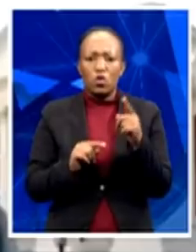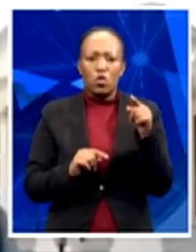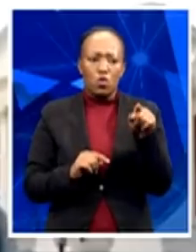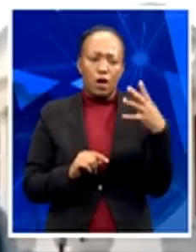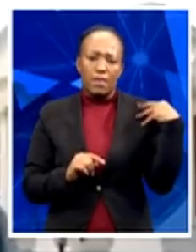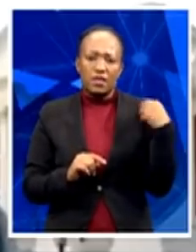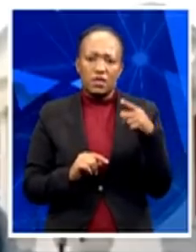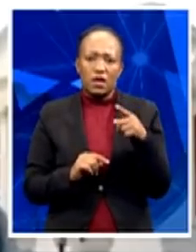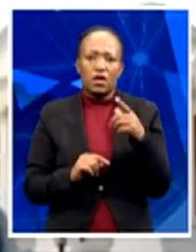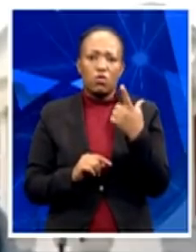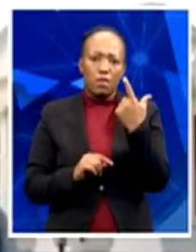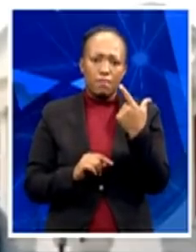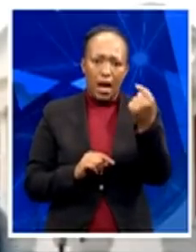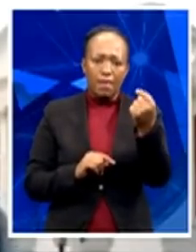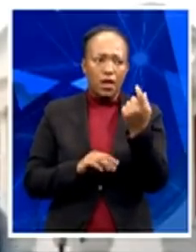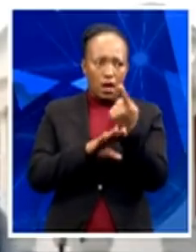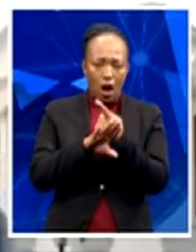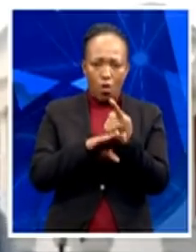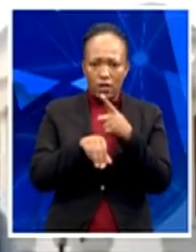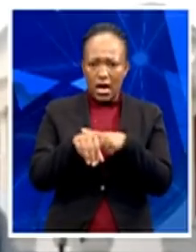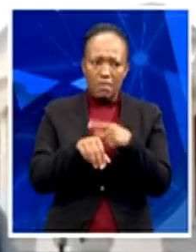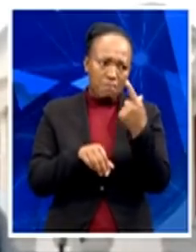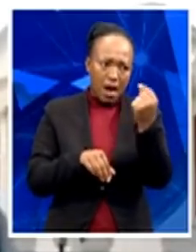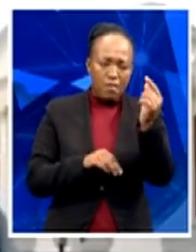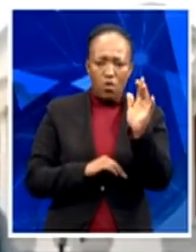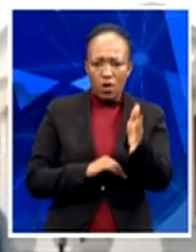time. And flighting the agenda, Ms.